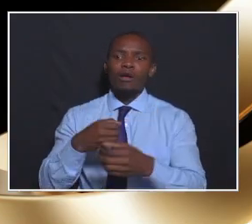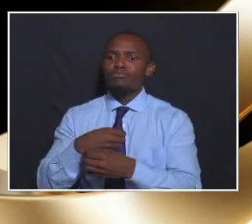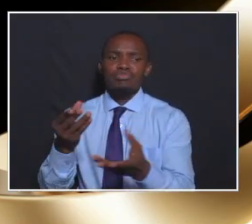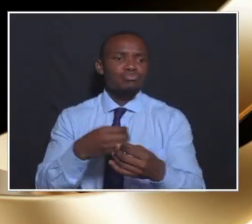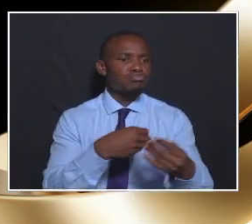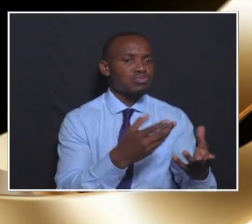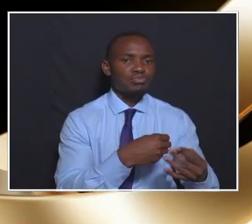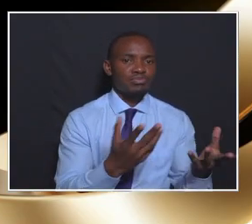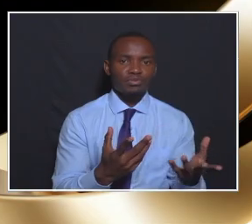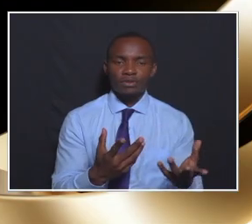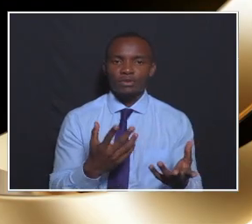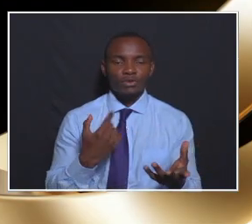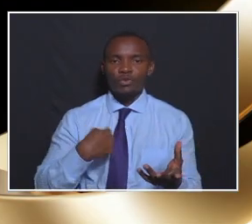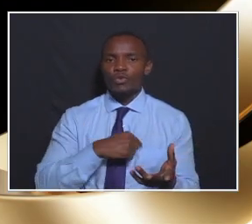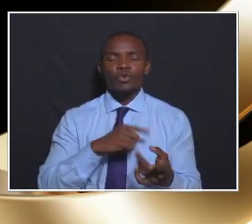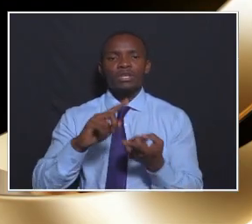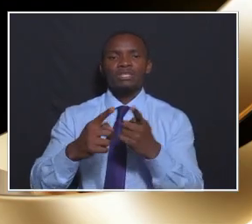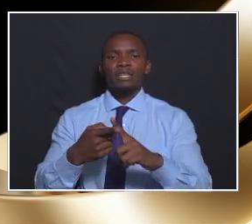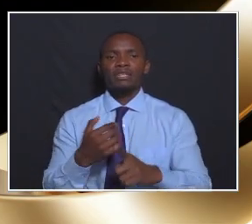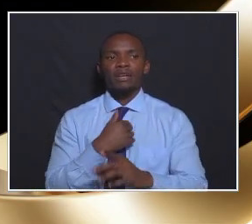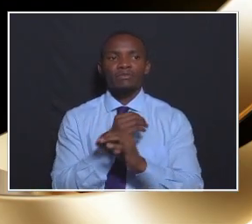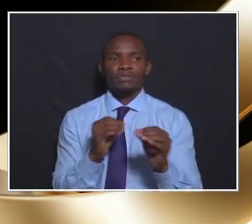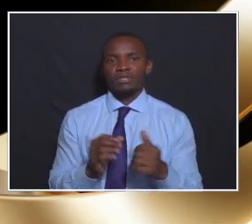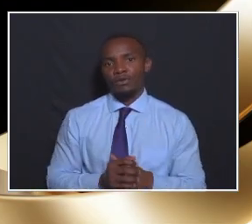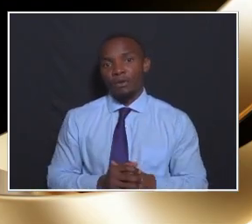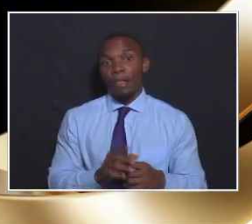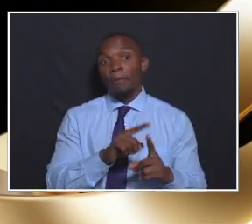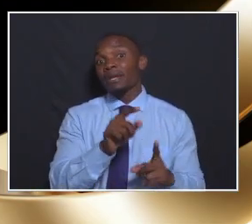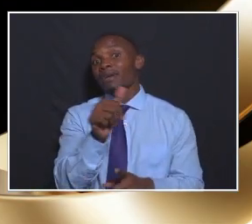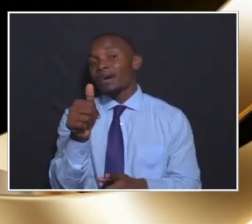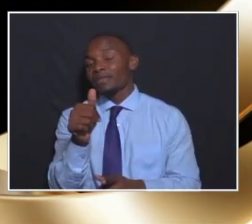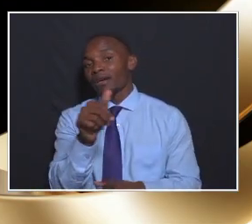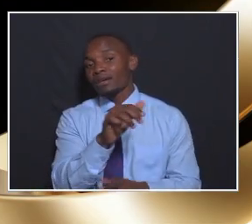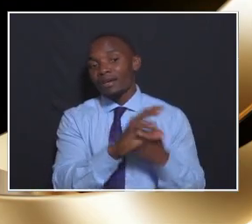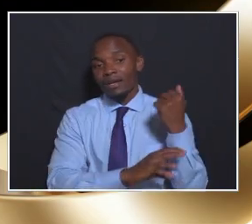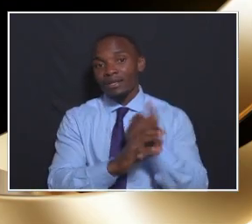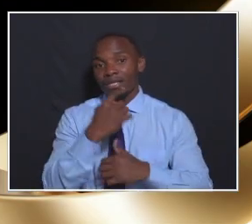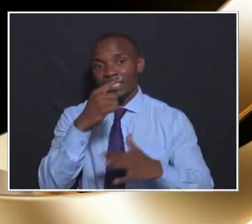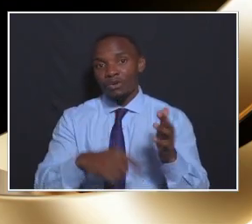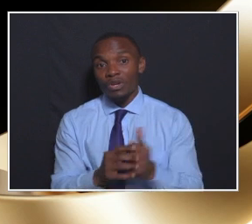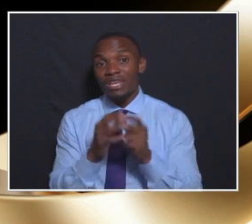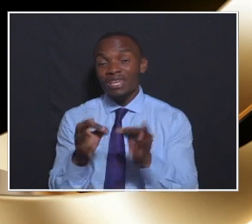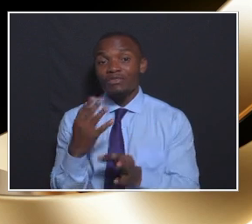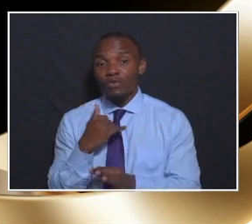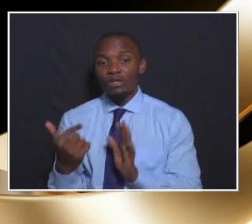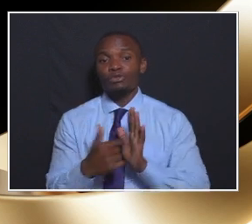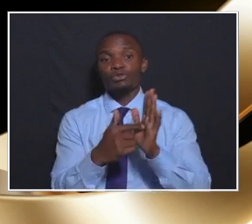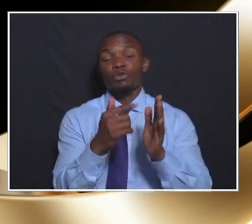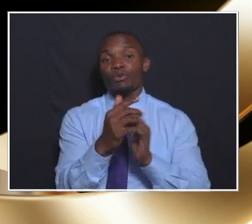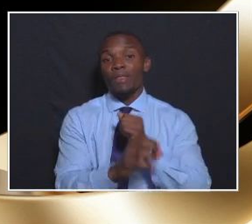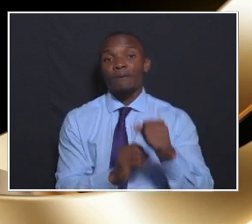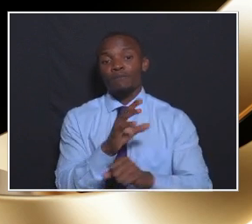no standards, you know. And yet other places, they said, to bring your film here, these are the standards it must follow.